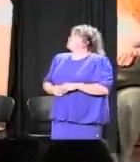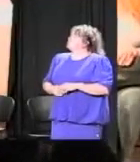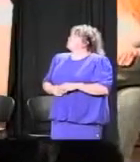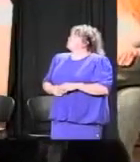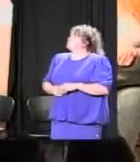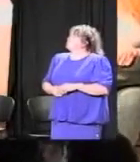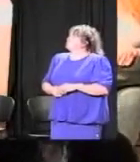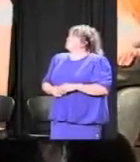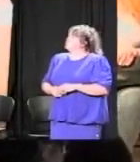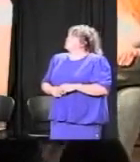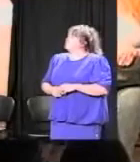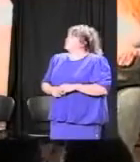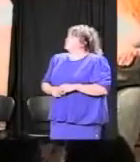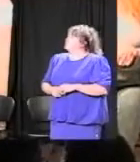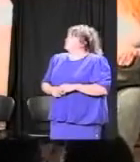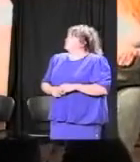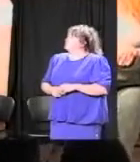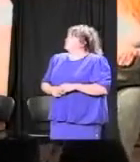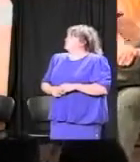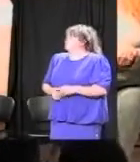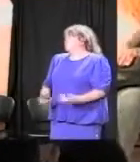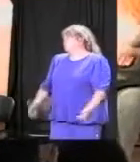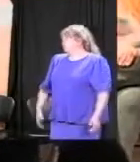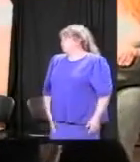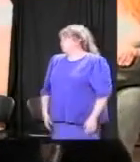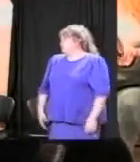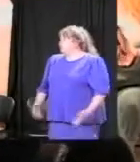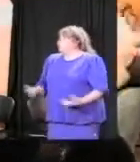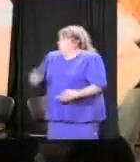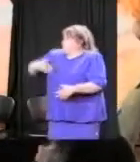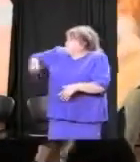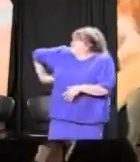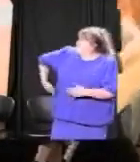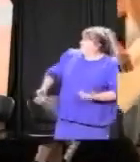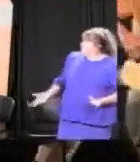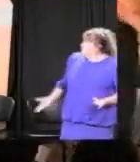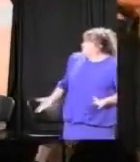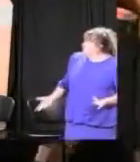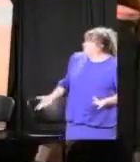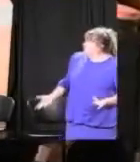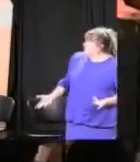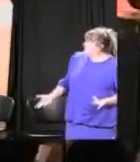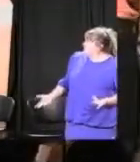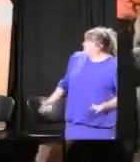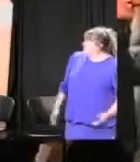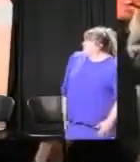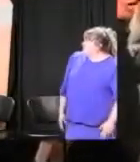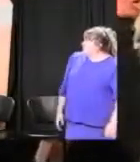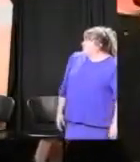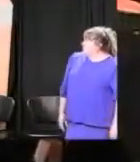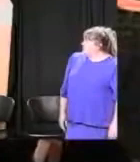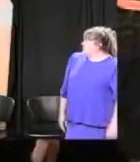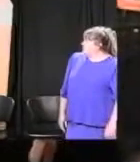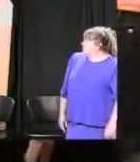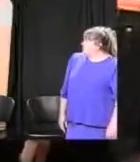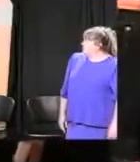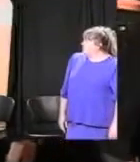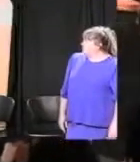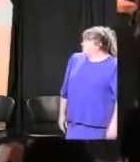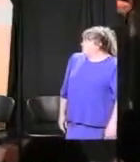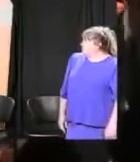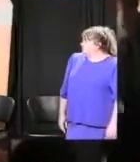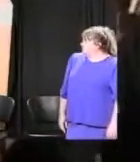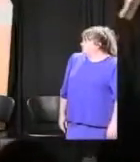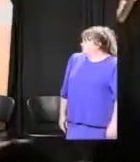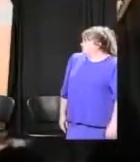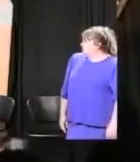wrong? Nothing. I'm just really late, okay? So what? You missed your bus. What's the big deal? What do you think about this so far? About what